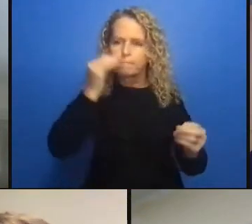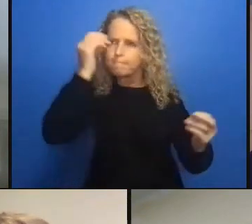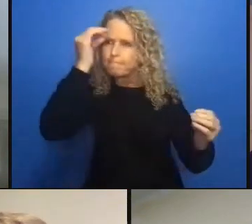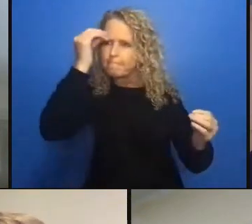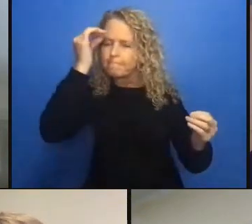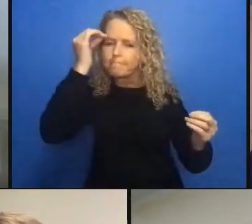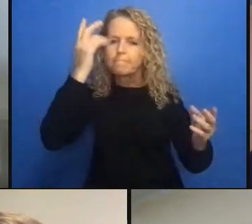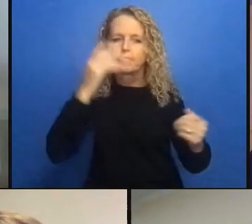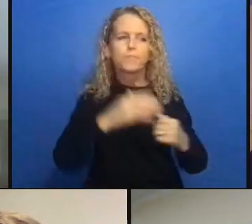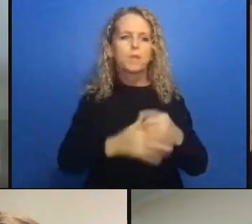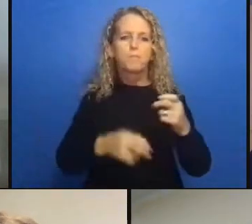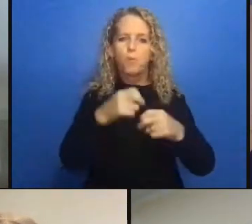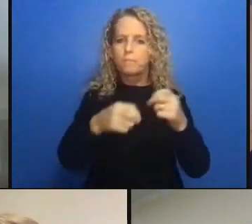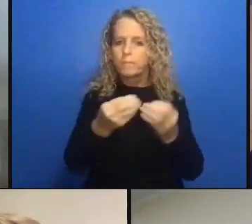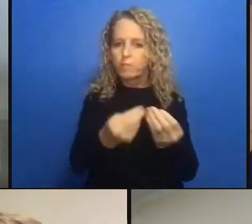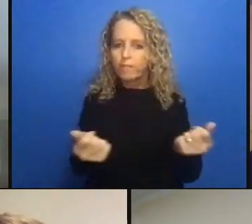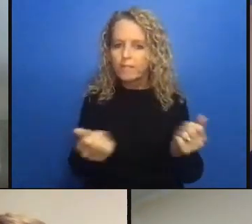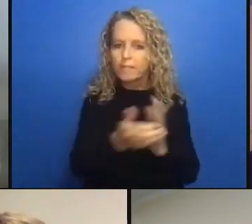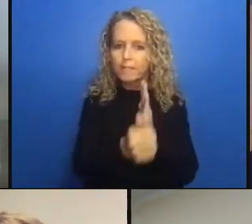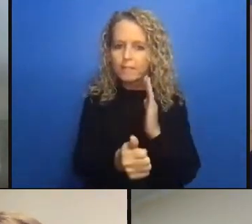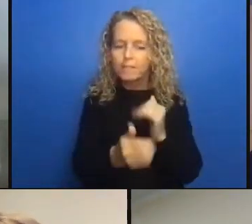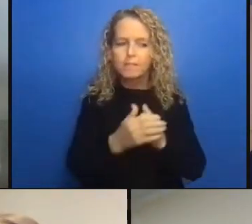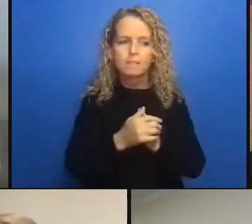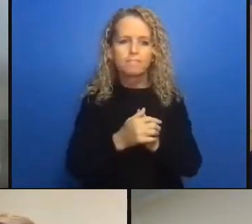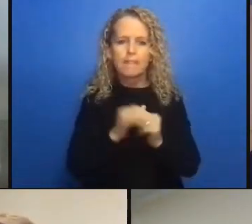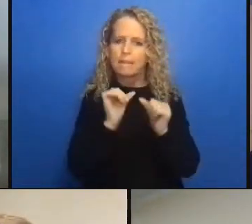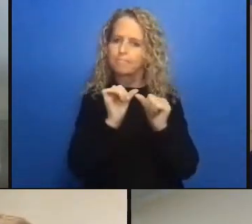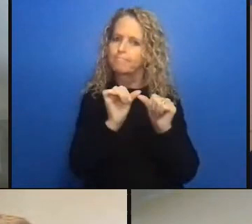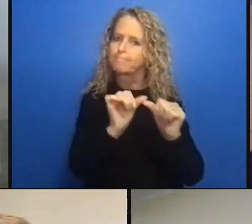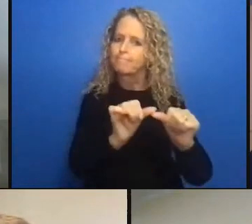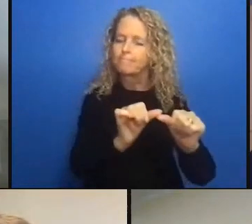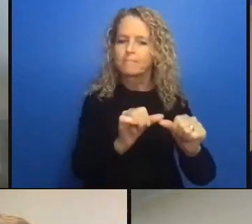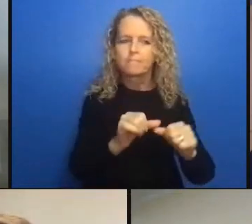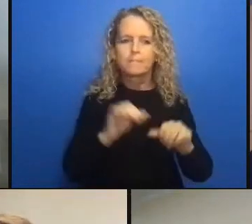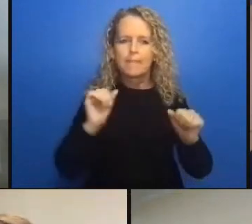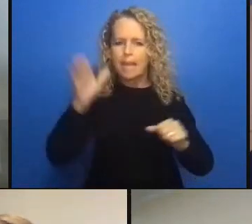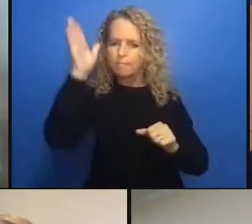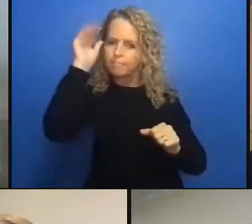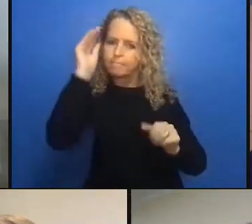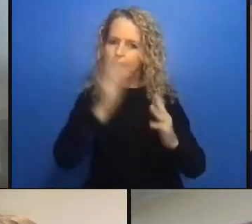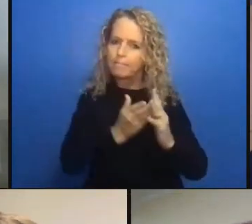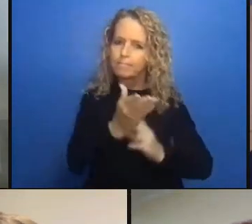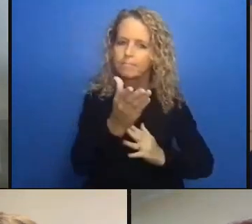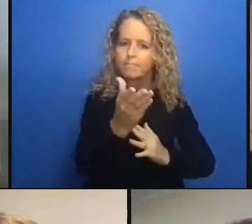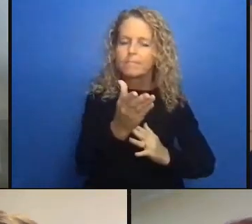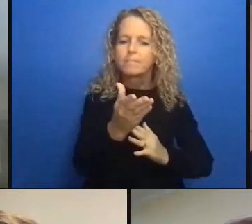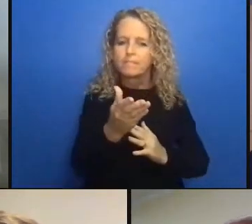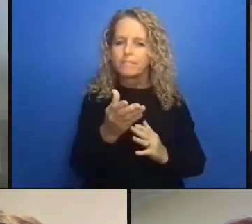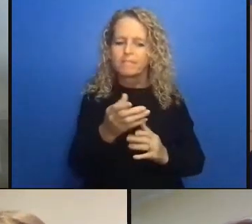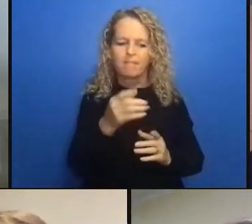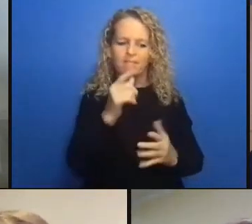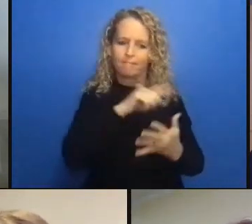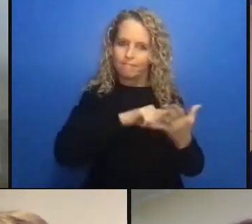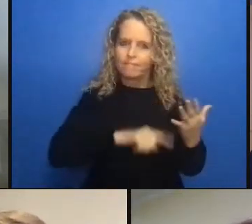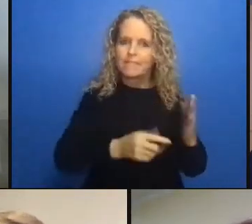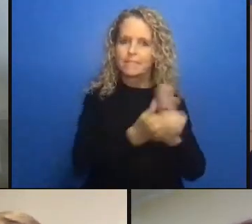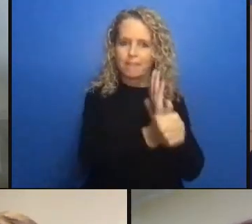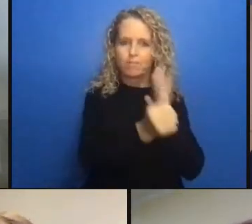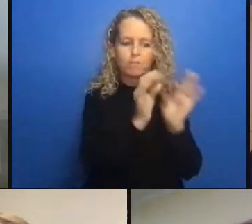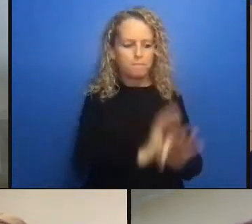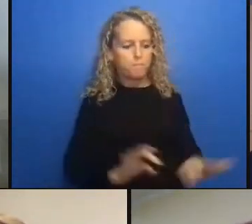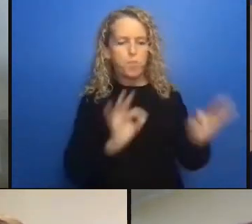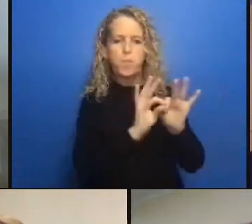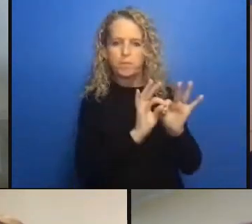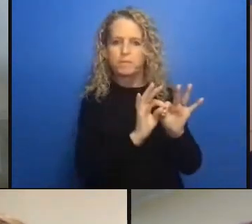problem solving skills, agility, resilience. These are the pieces that will allow our children of